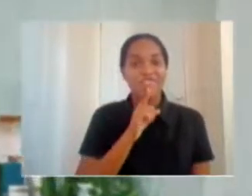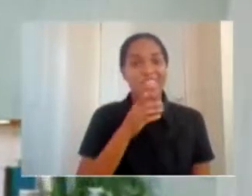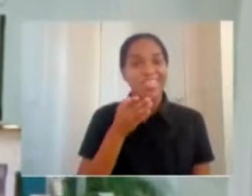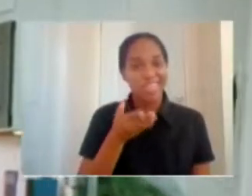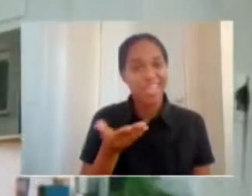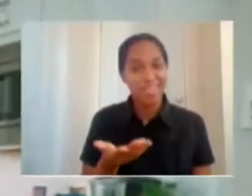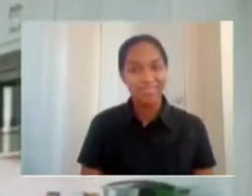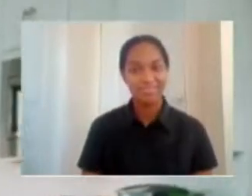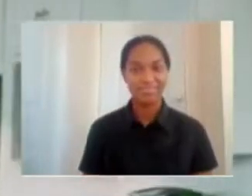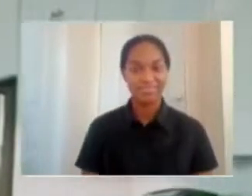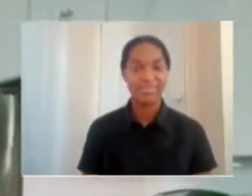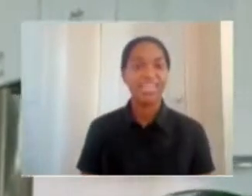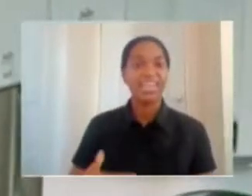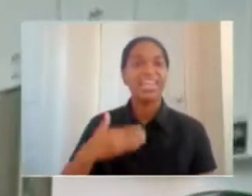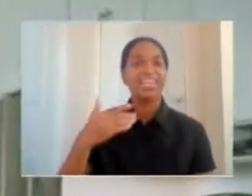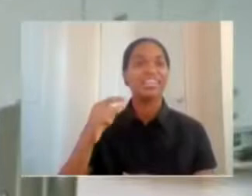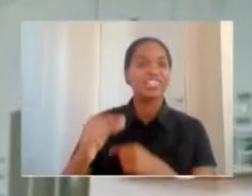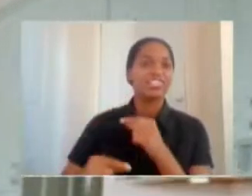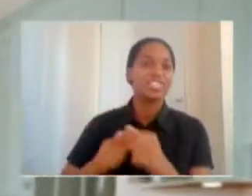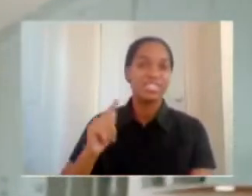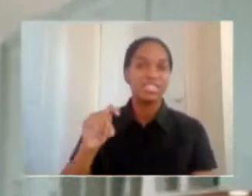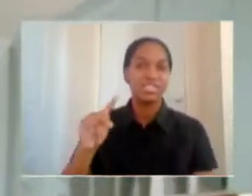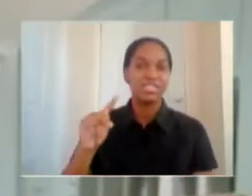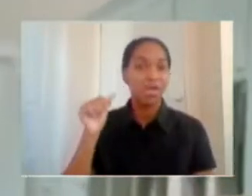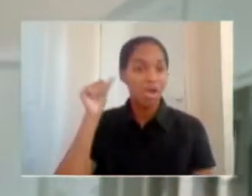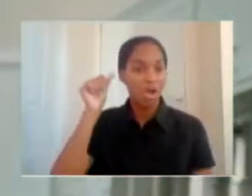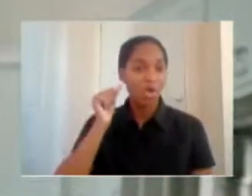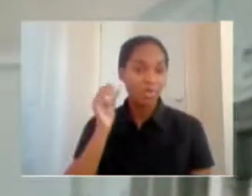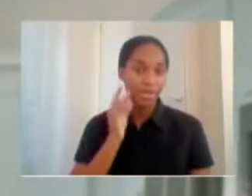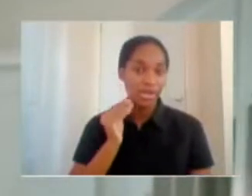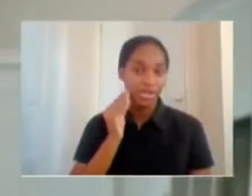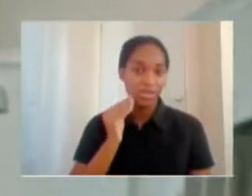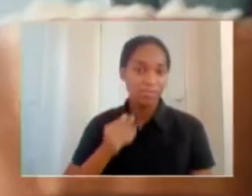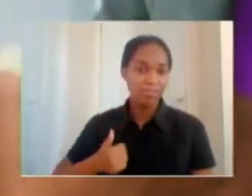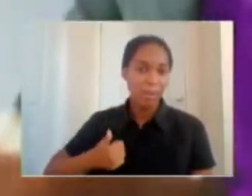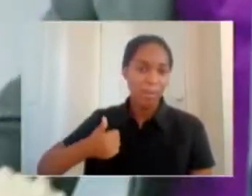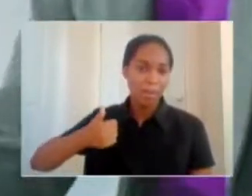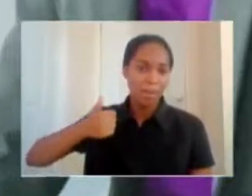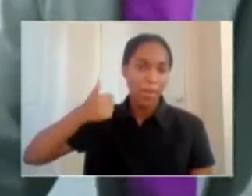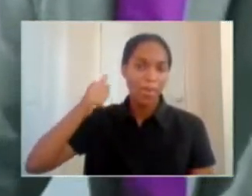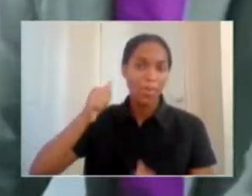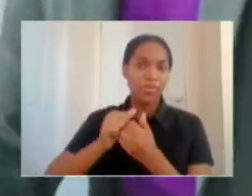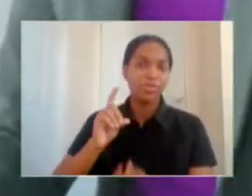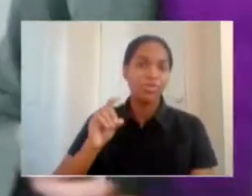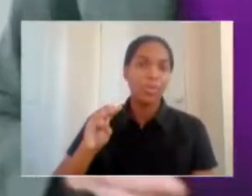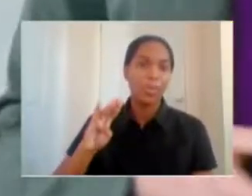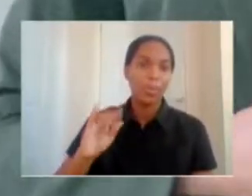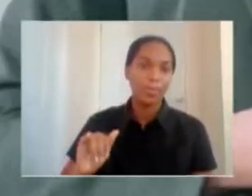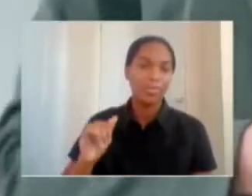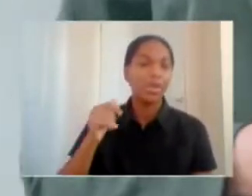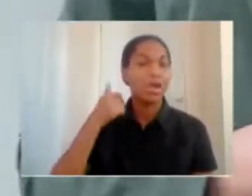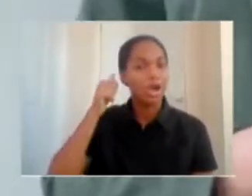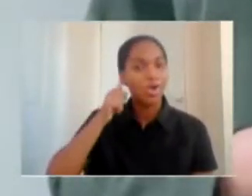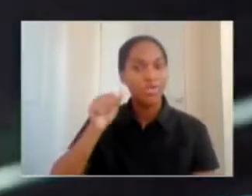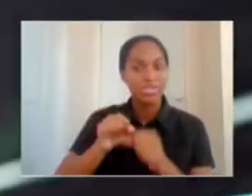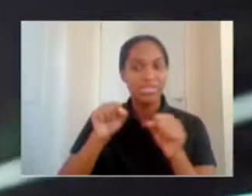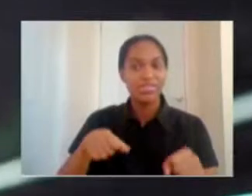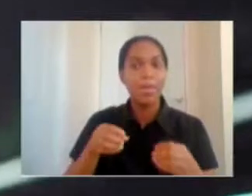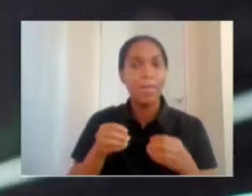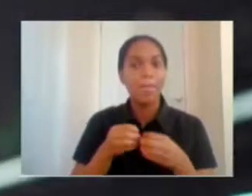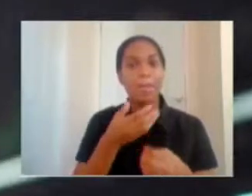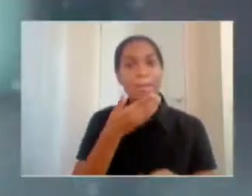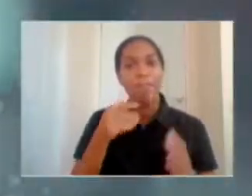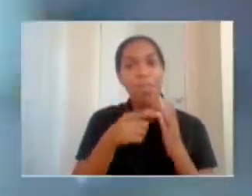Next-gen TV amps up the audio experience with the Dolby audio system, giving you immersive movie theater quality sound,